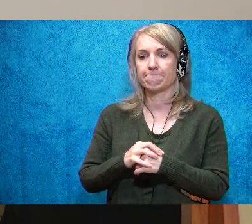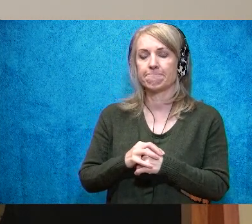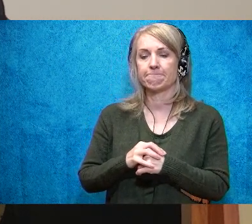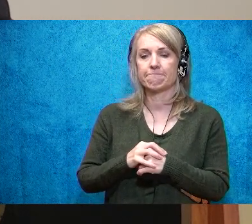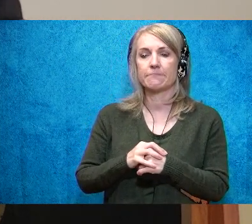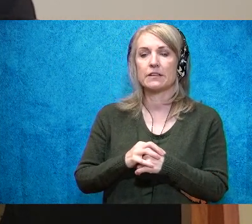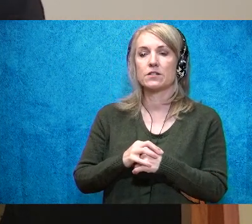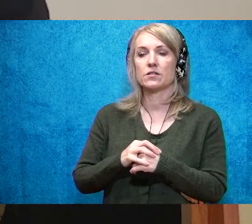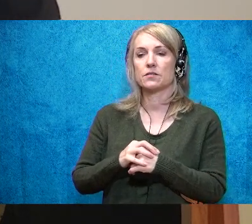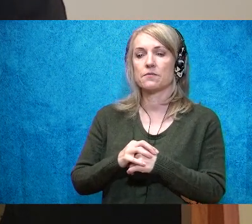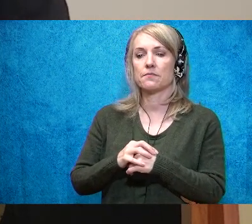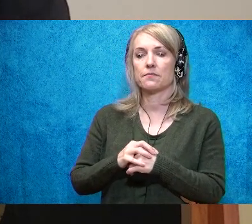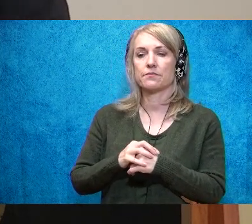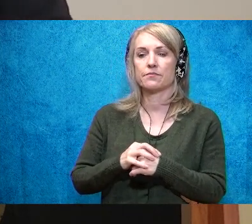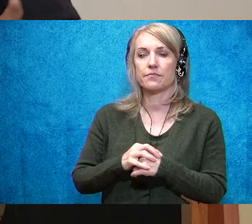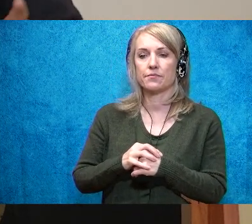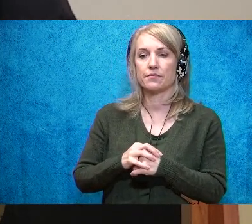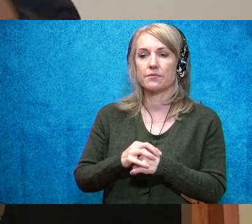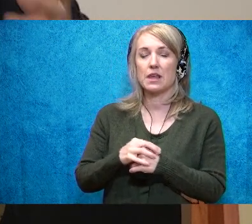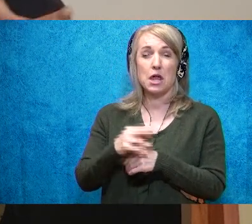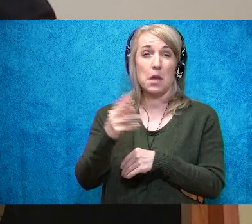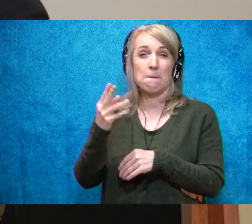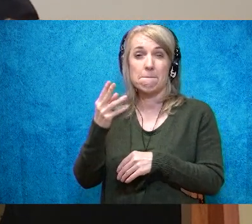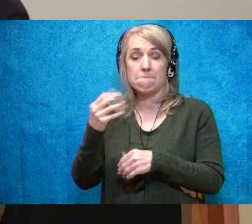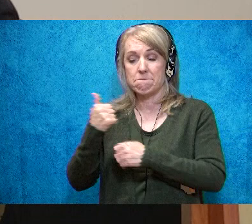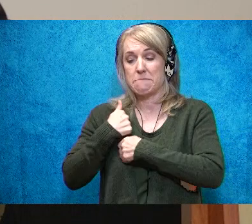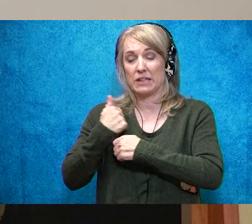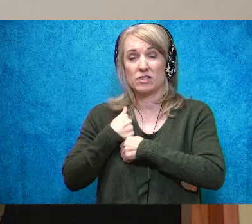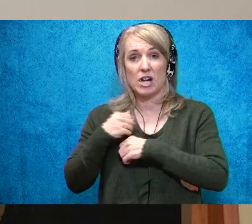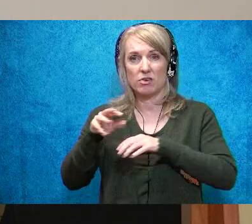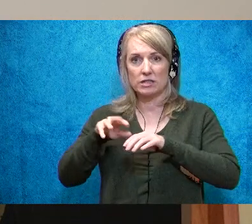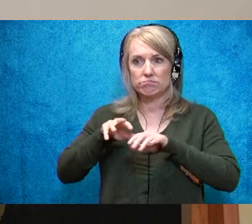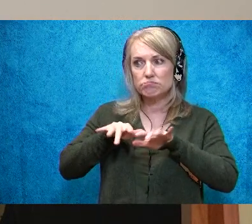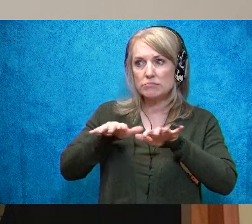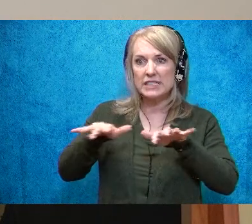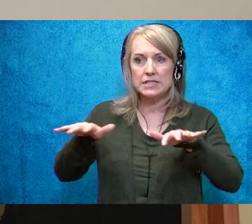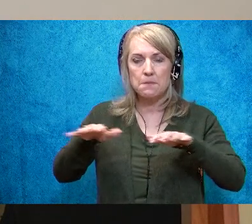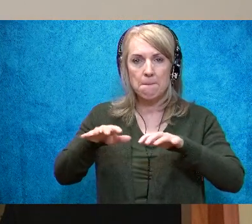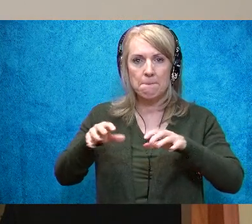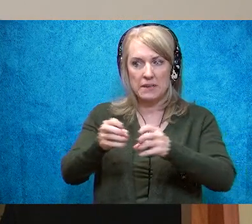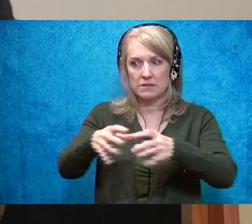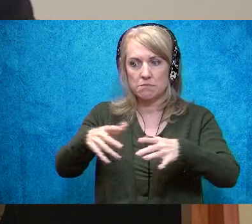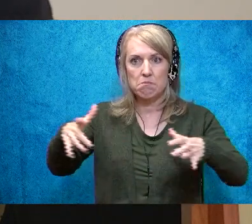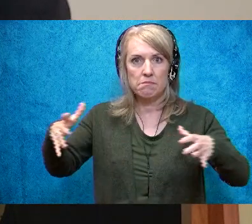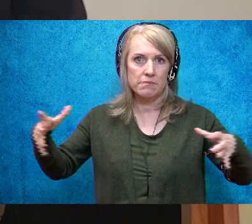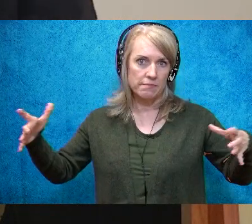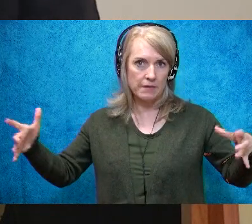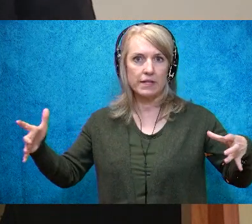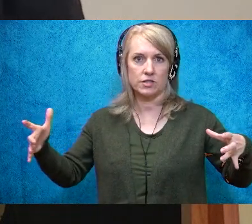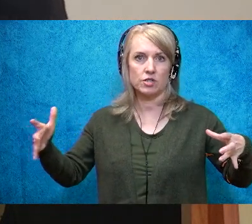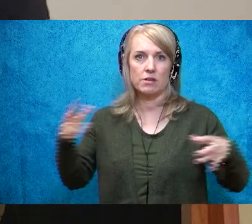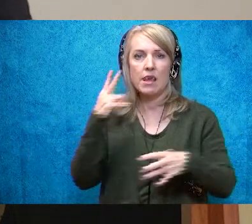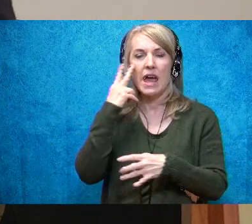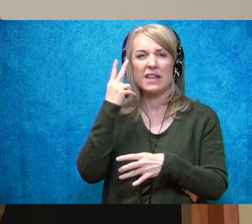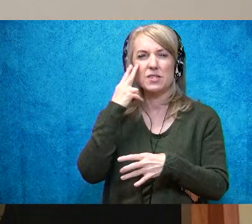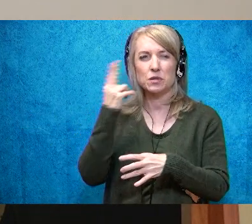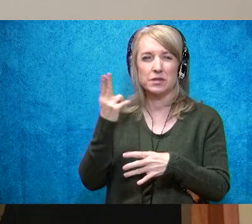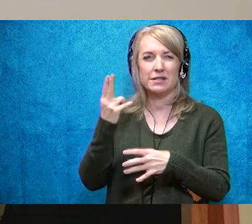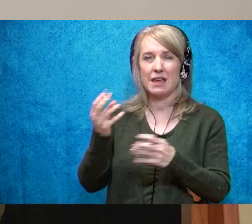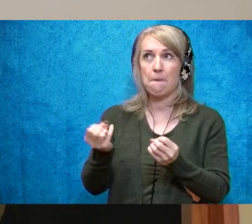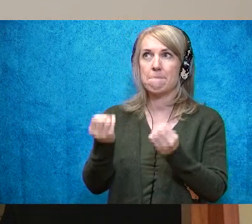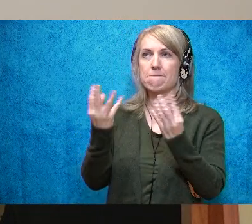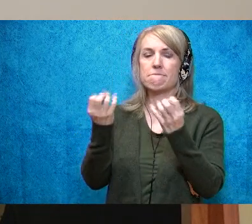nationalism, racism, military expansion. And you're going to see him do a lot of these things as he comes into power. He is